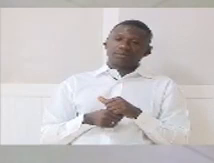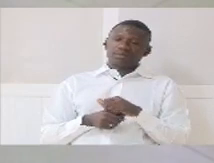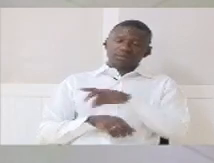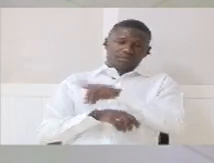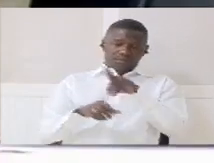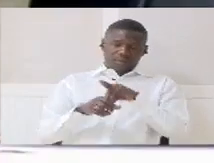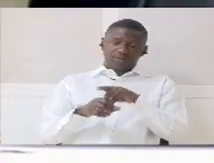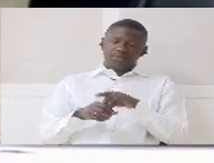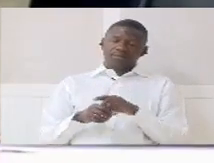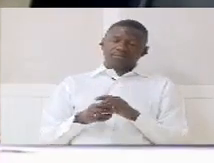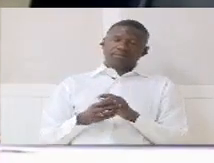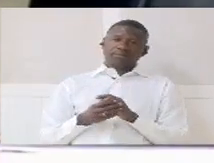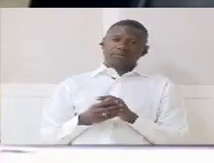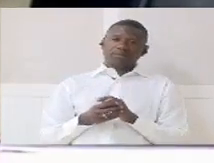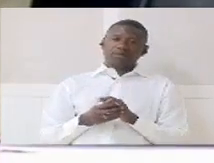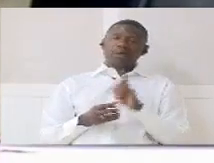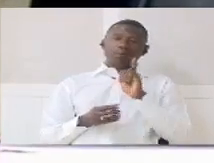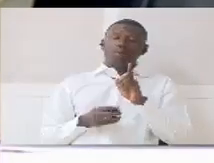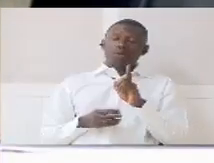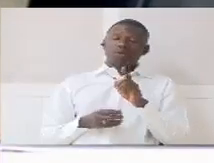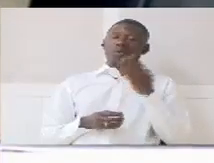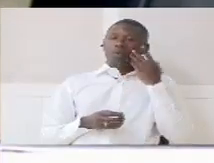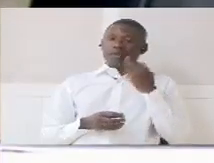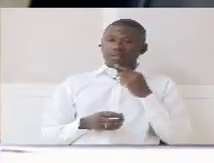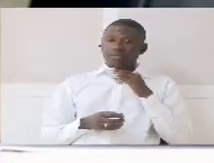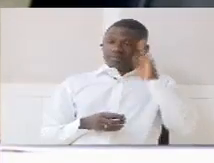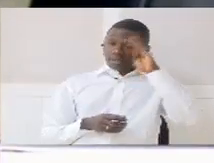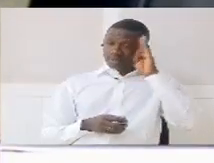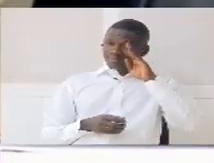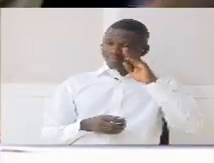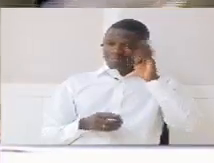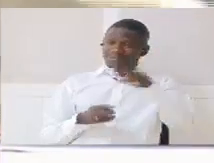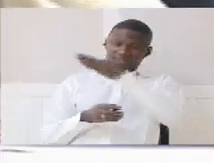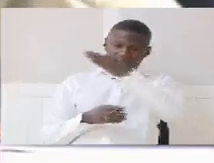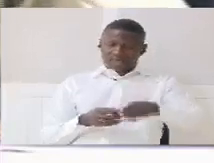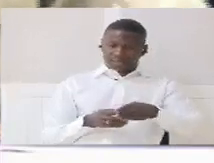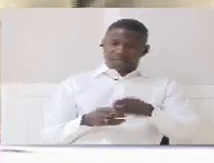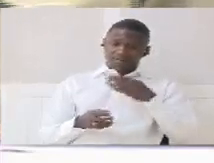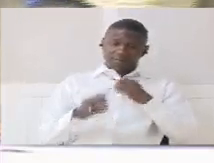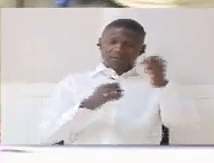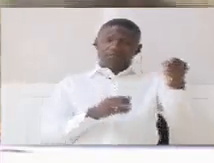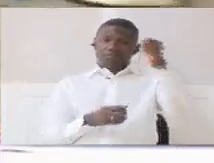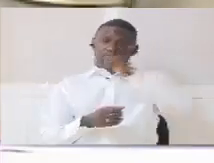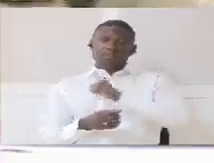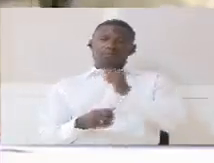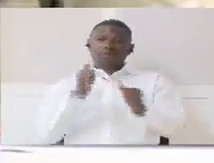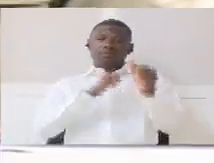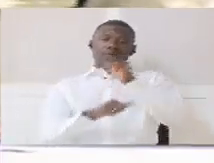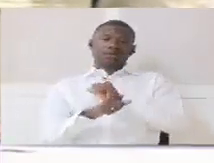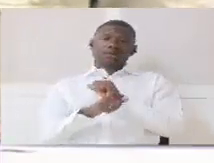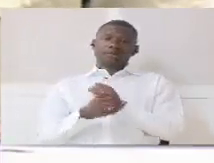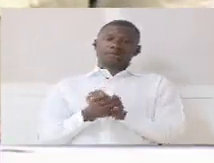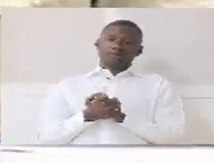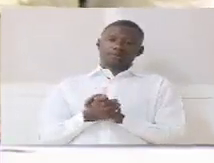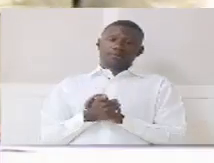ya fonko ni. Pardon only revoked Yamurundina. But when his pardon was revoked and he was brought back, so Ikasamba Silokan,